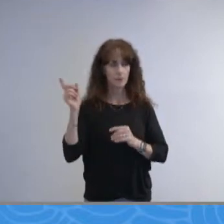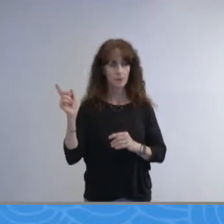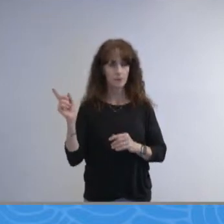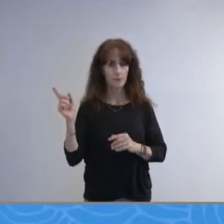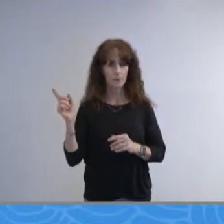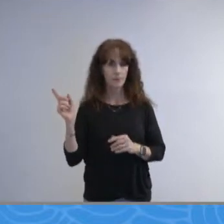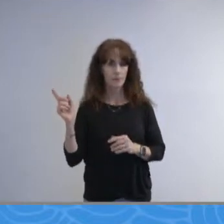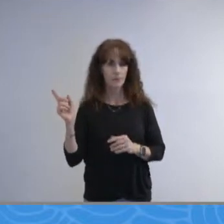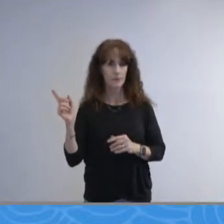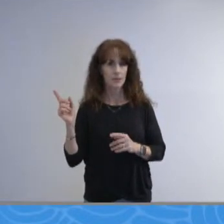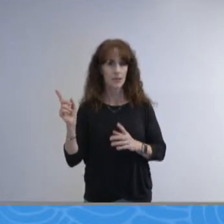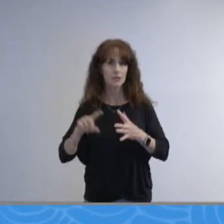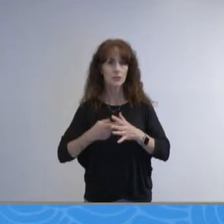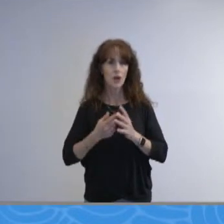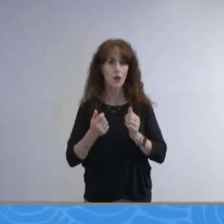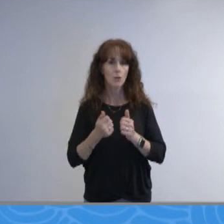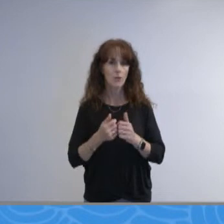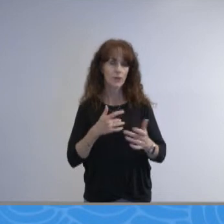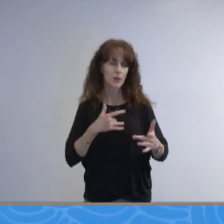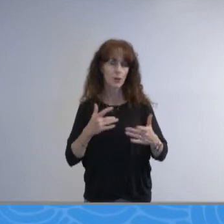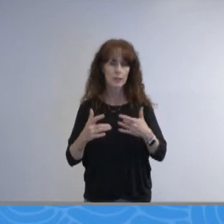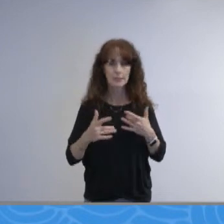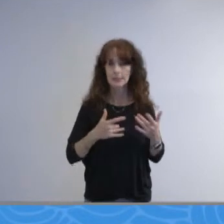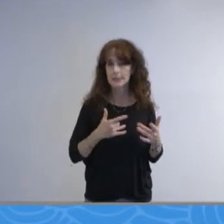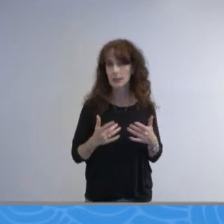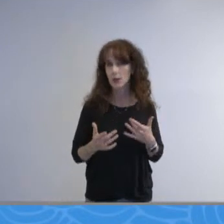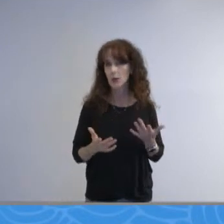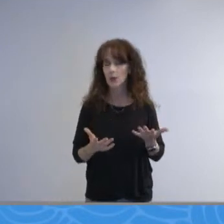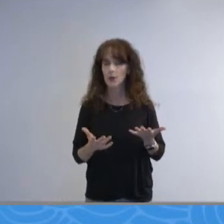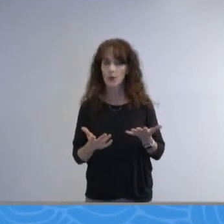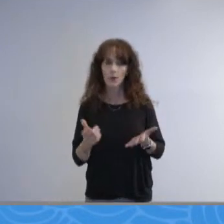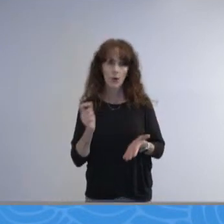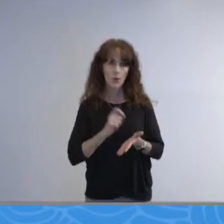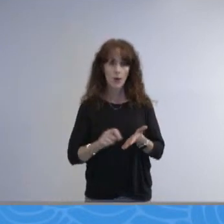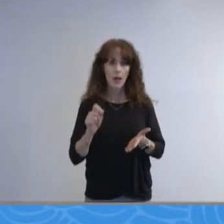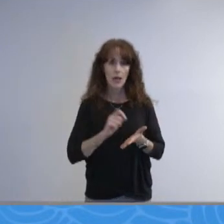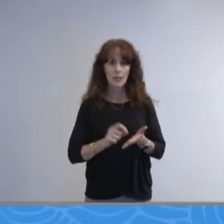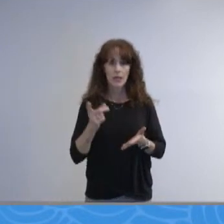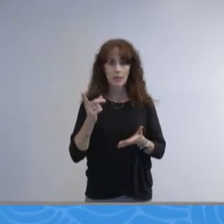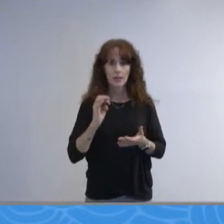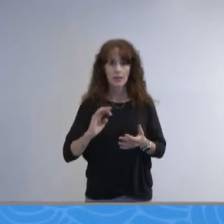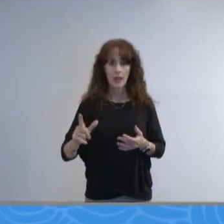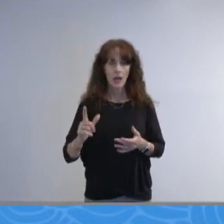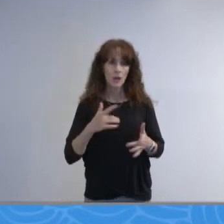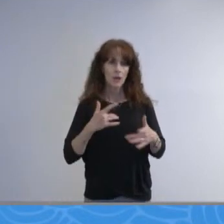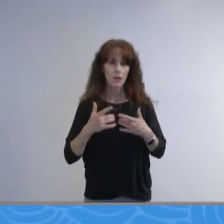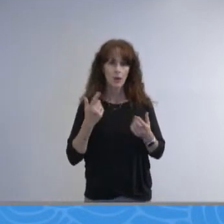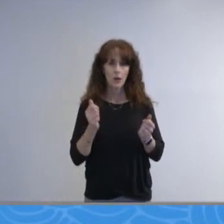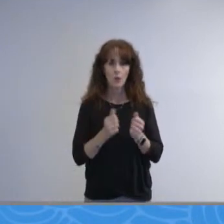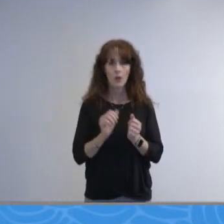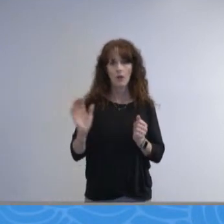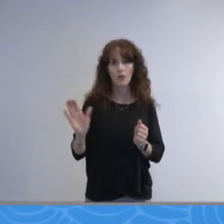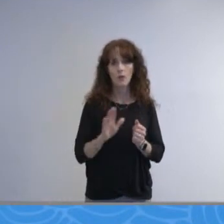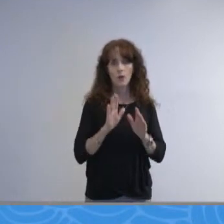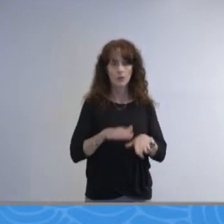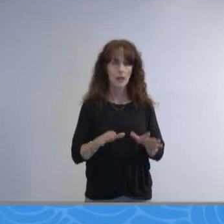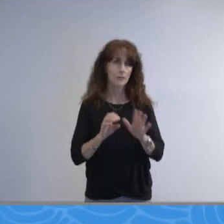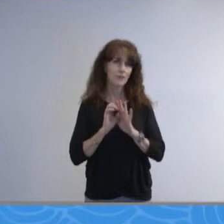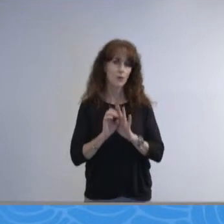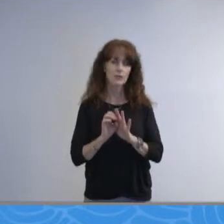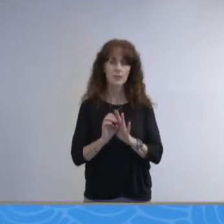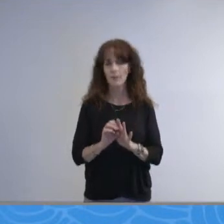you can start with your concerns, which you could write in detail. What are your concerns with your child? For